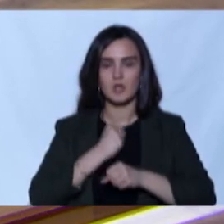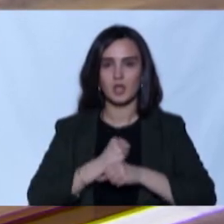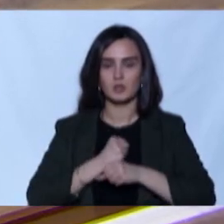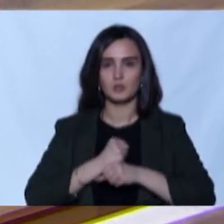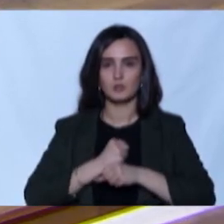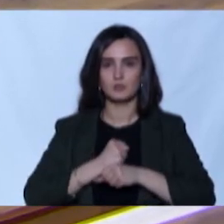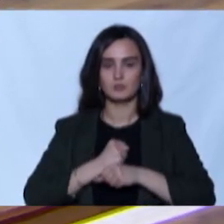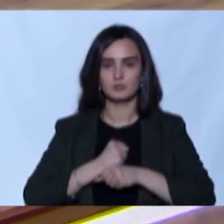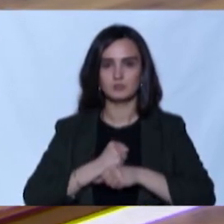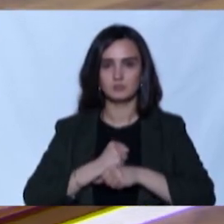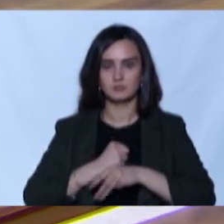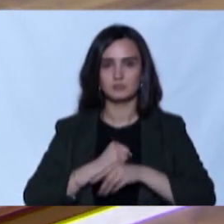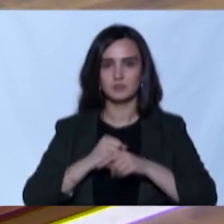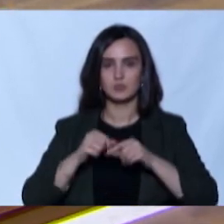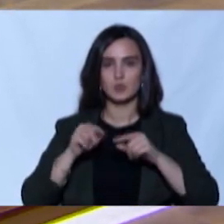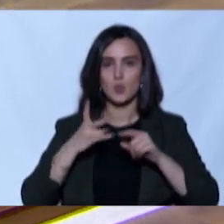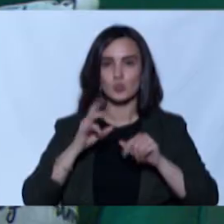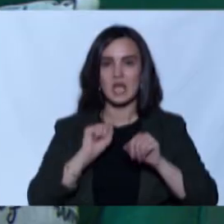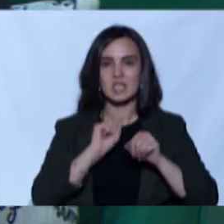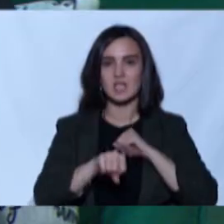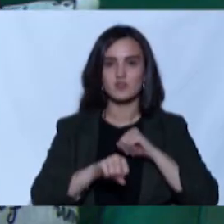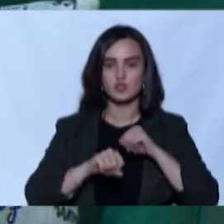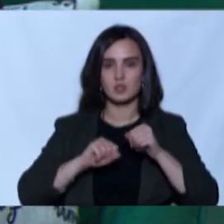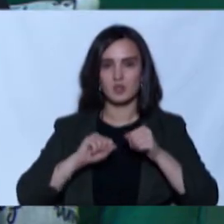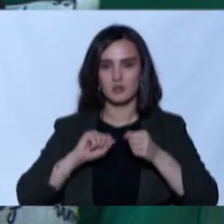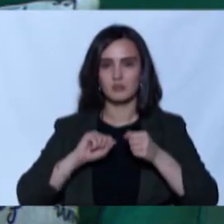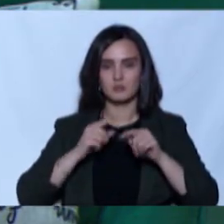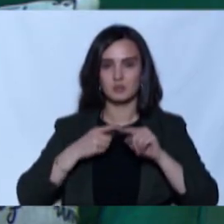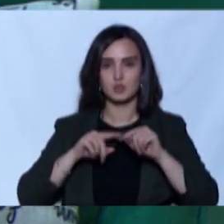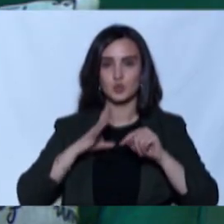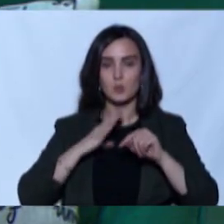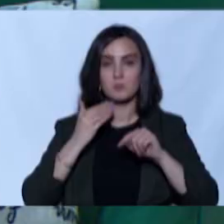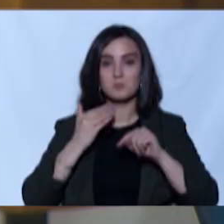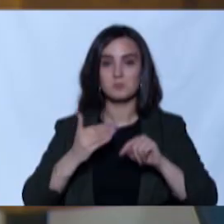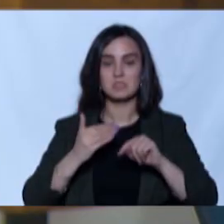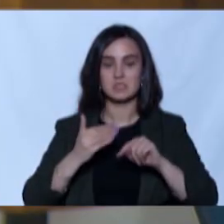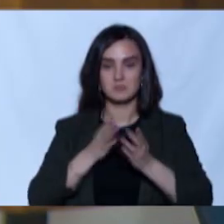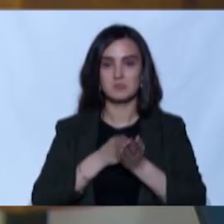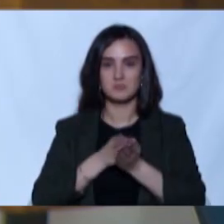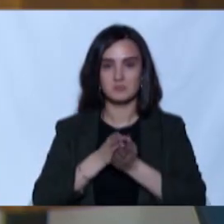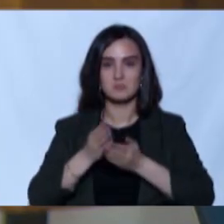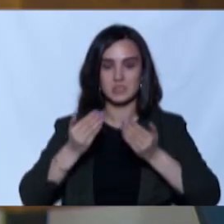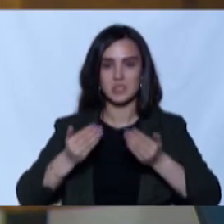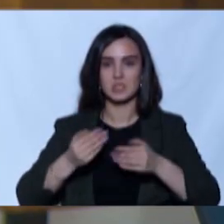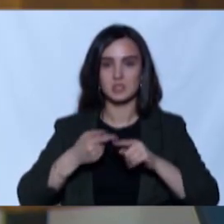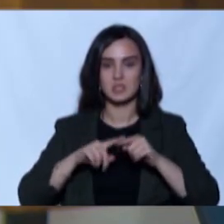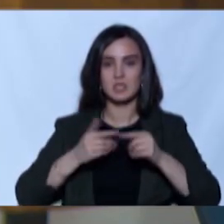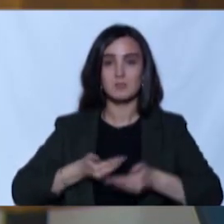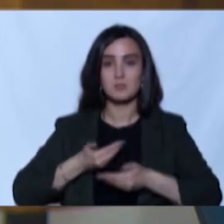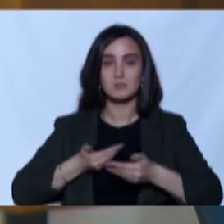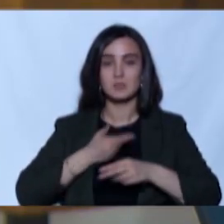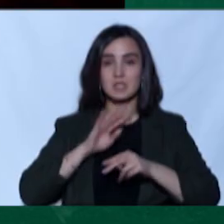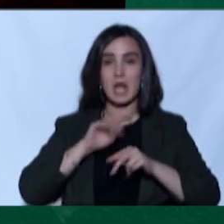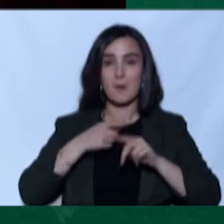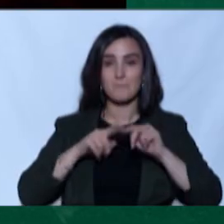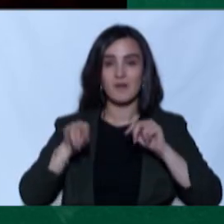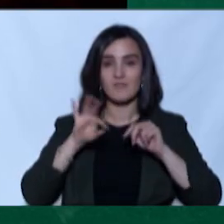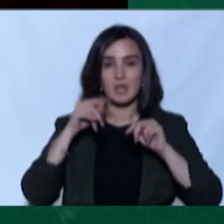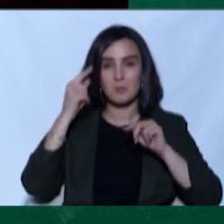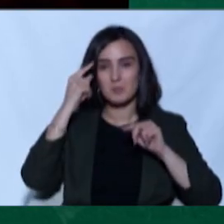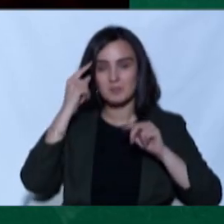Yeah. Solving mysteries and solving murders, it's almost like his purpose. For him, life without these